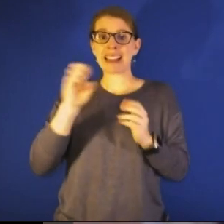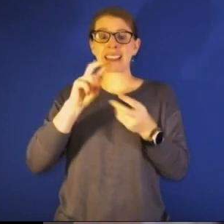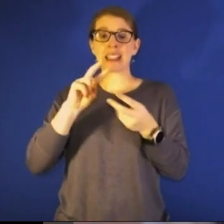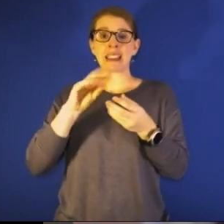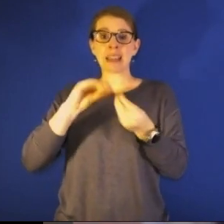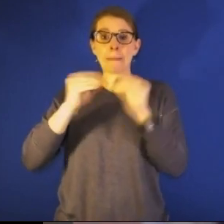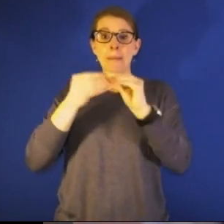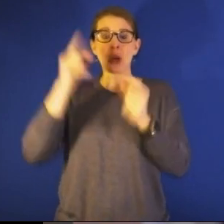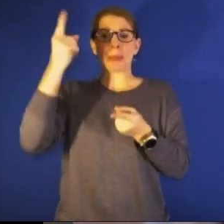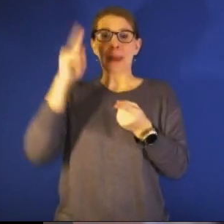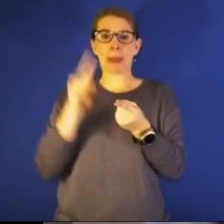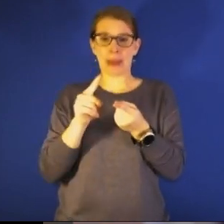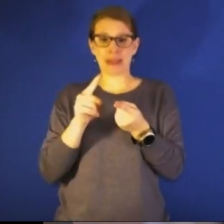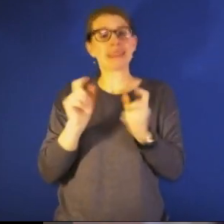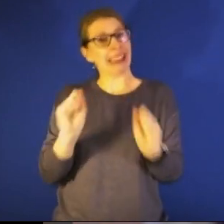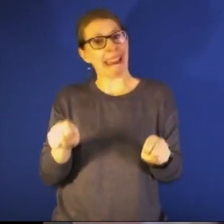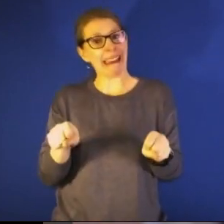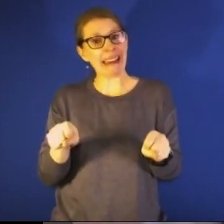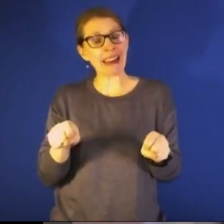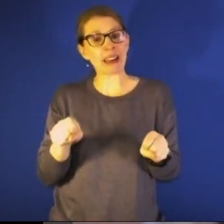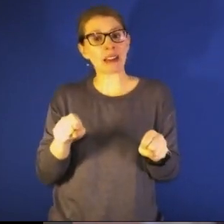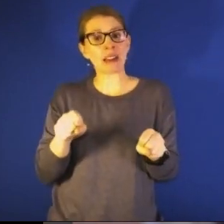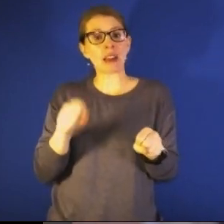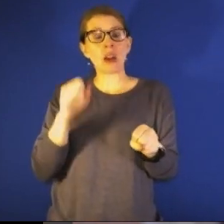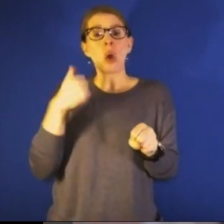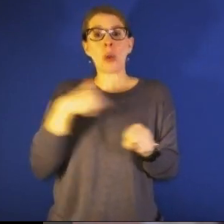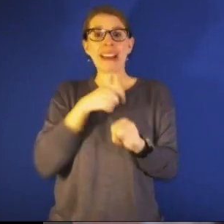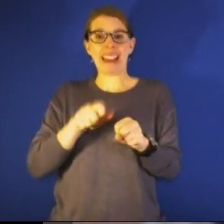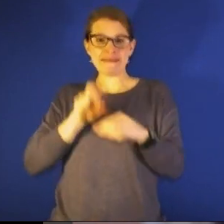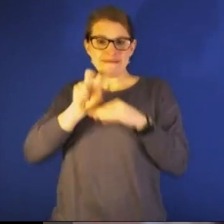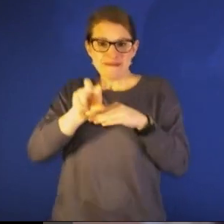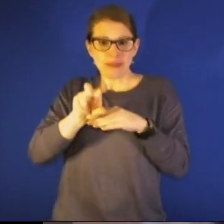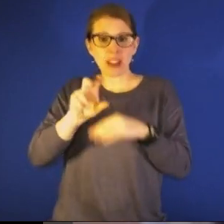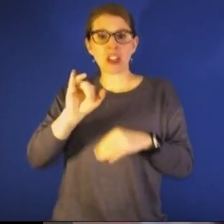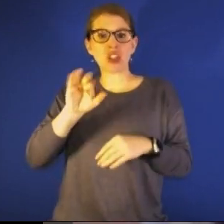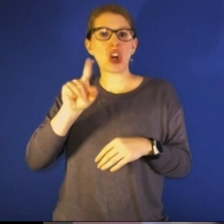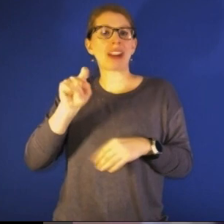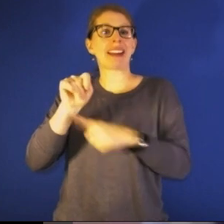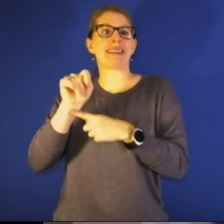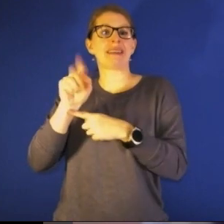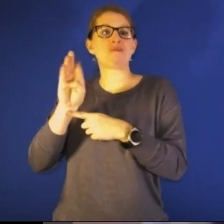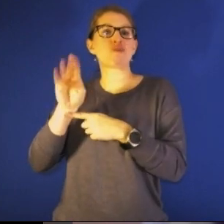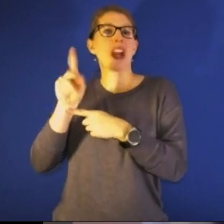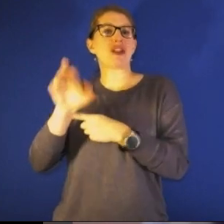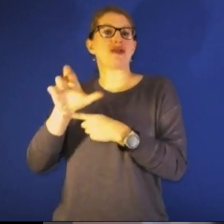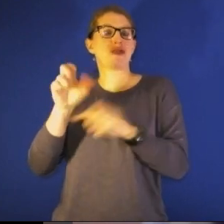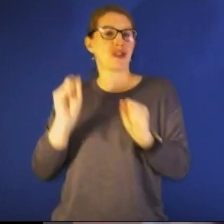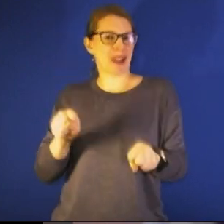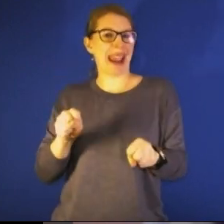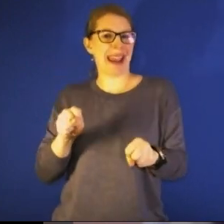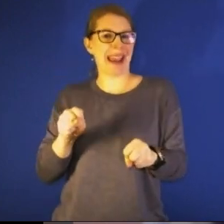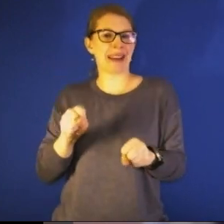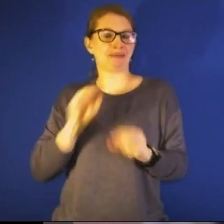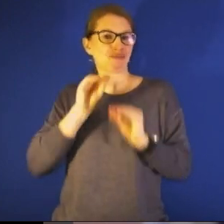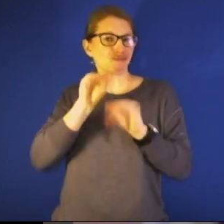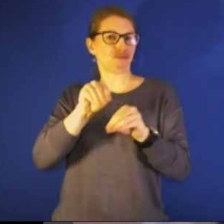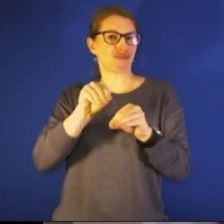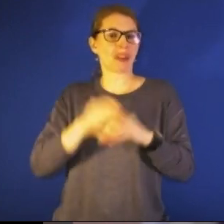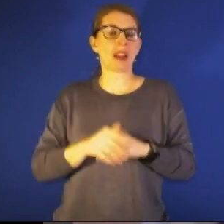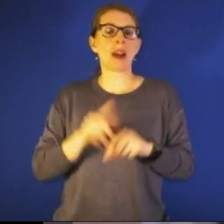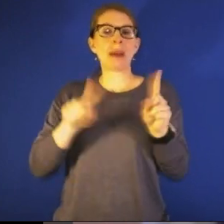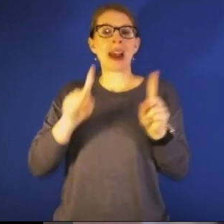can mitigate that. We can put in circuit breakers, just as you mentioned, but we're going to have to